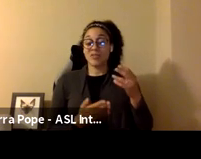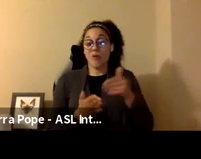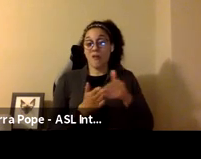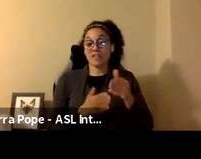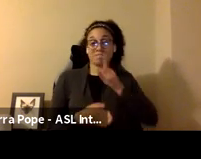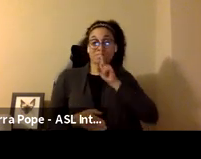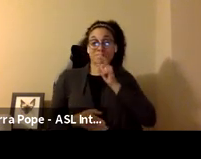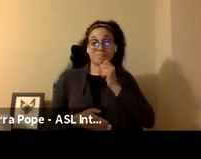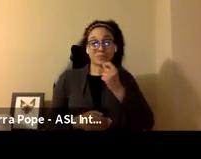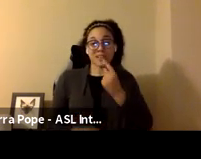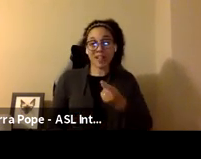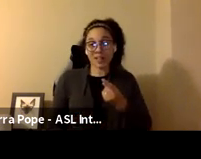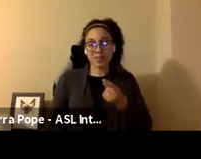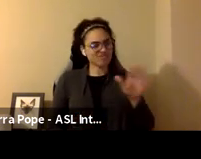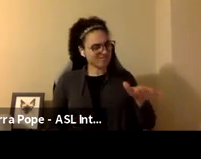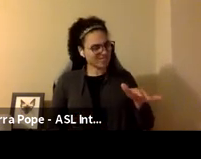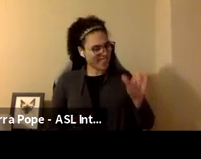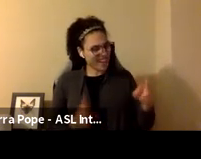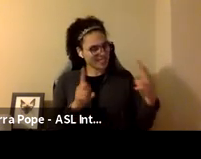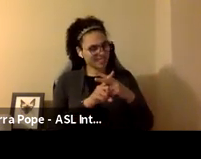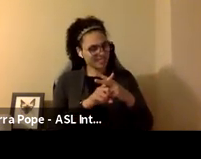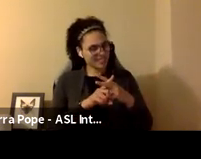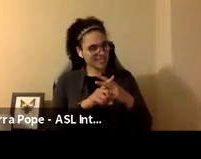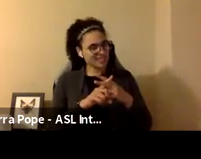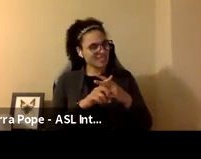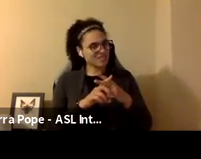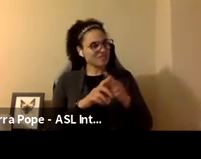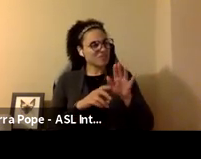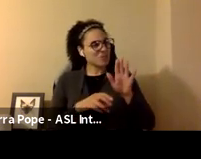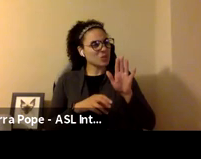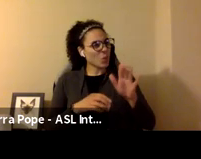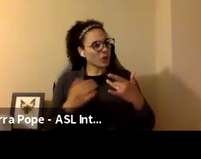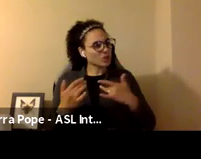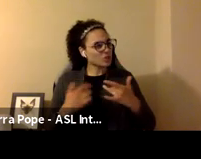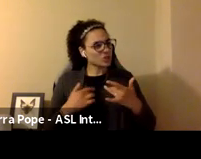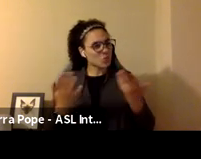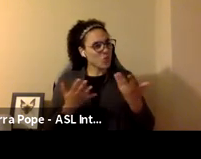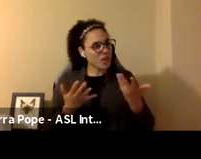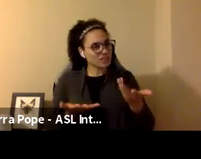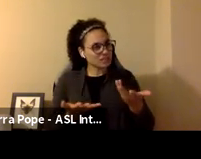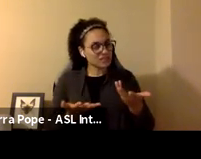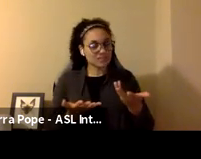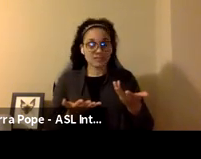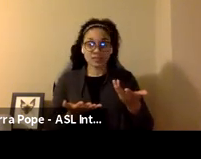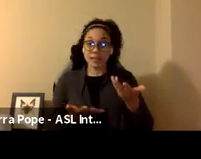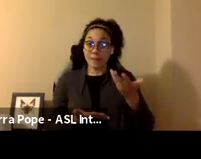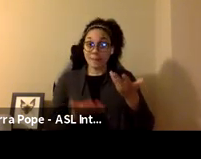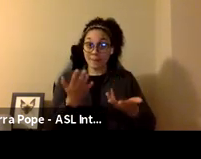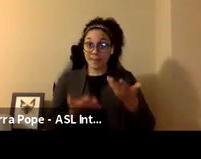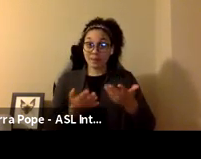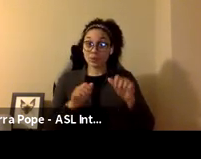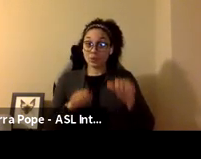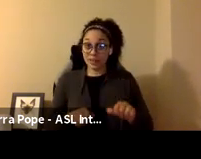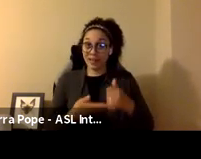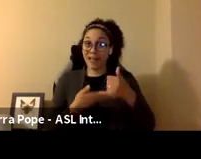hey, of this assignment, what are you most concerned about? And that might be the part where you can actually go and help. Well,